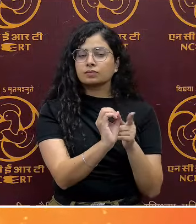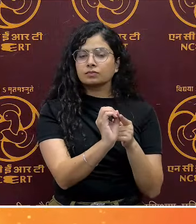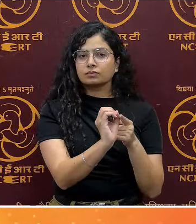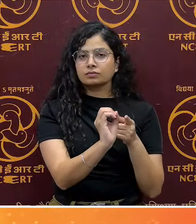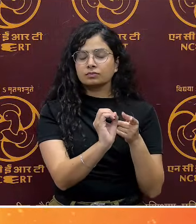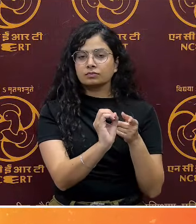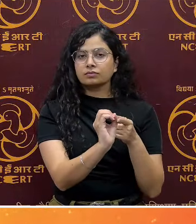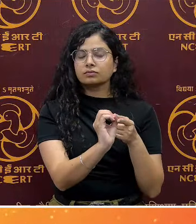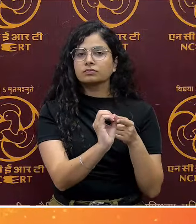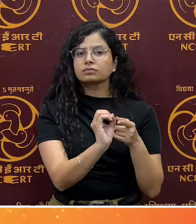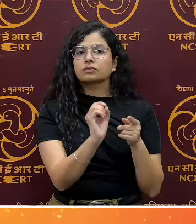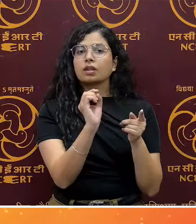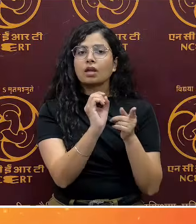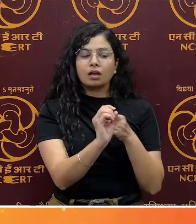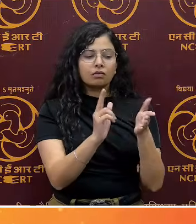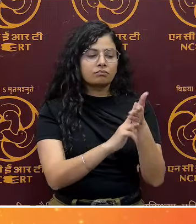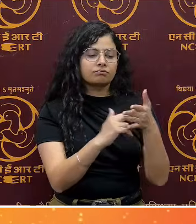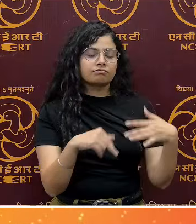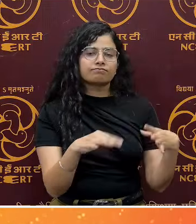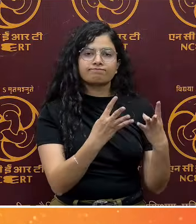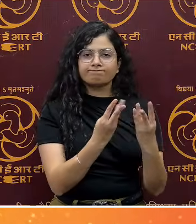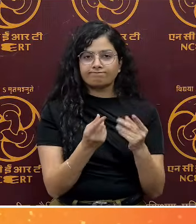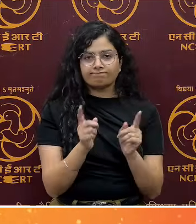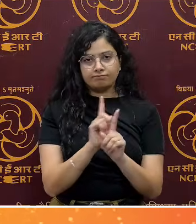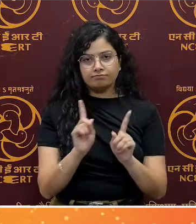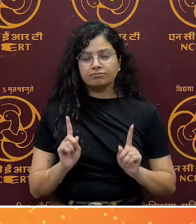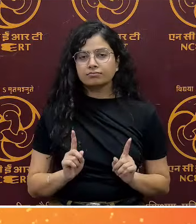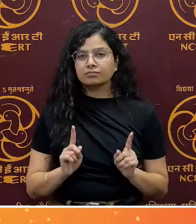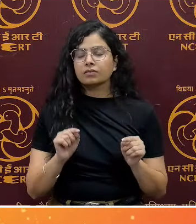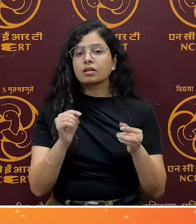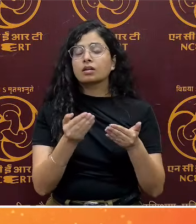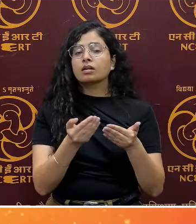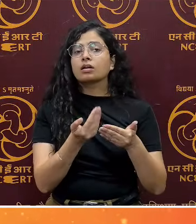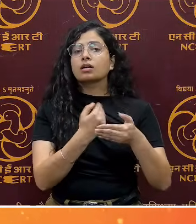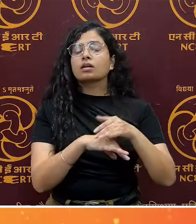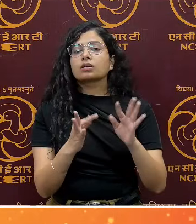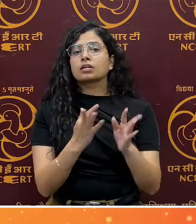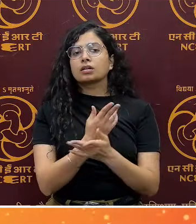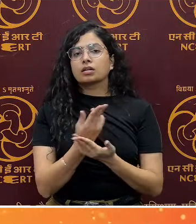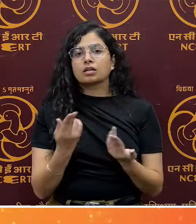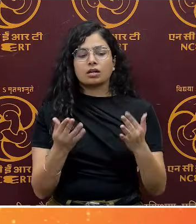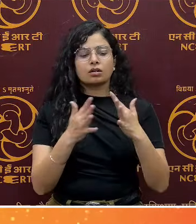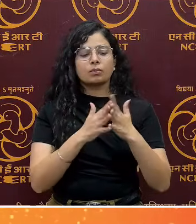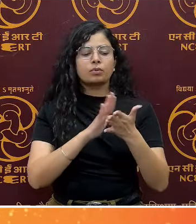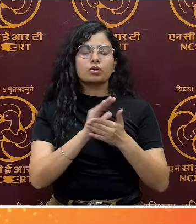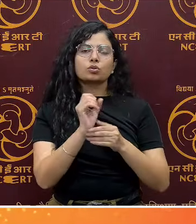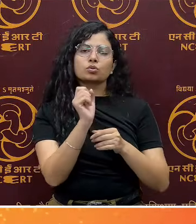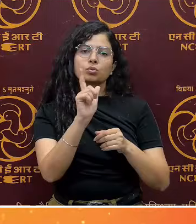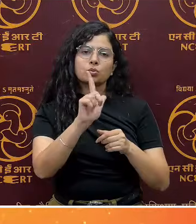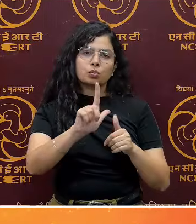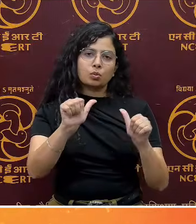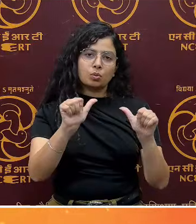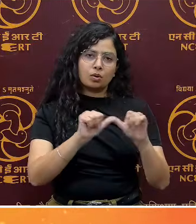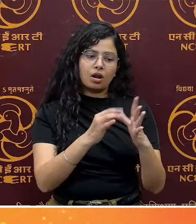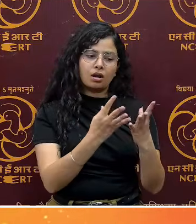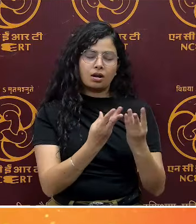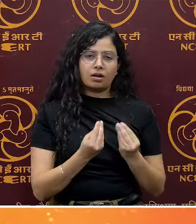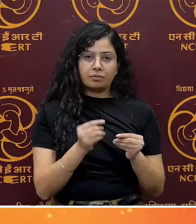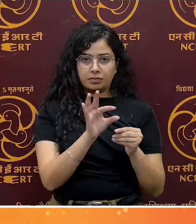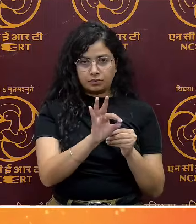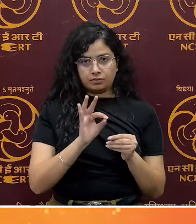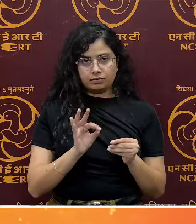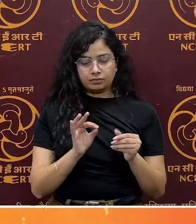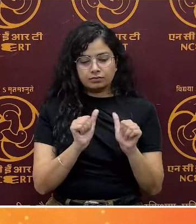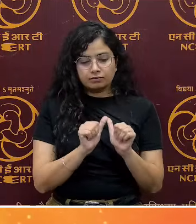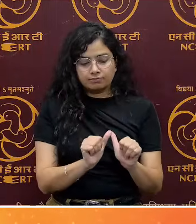one only is not a natural number. It comes under the category of whole numbers. So we will select this and submit it.